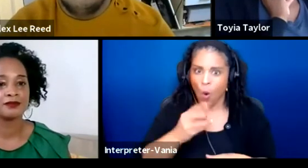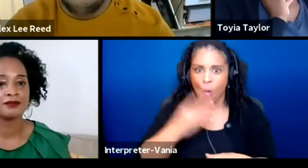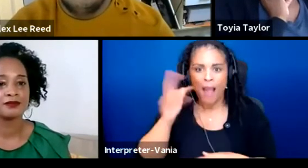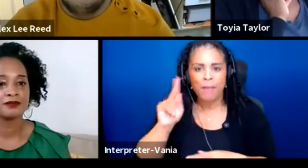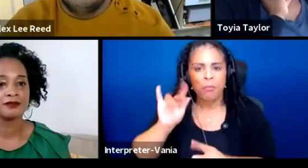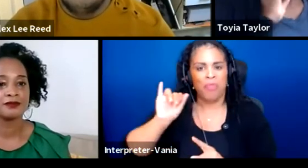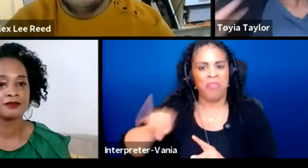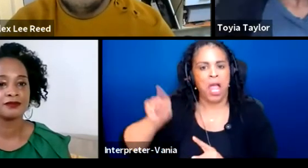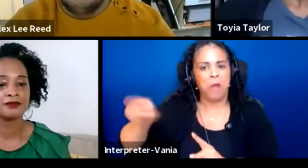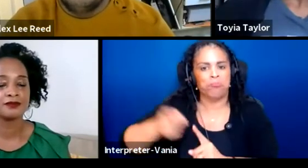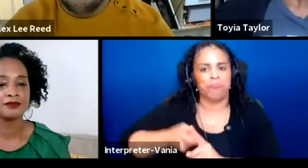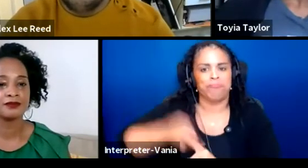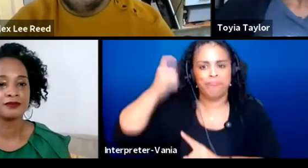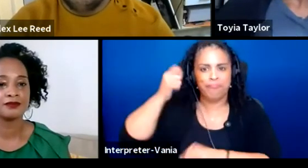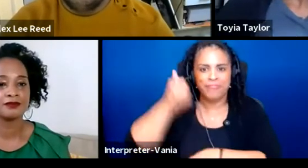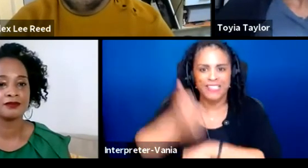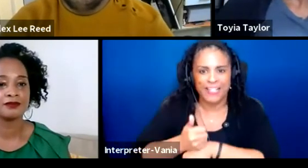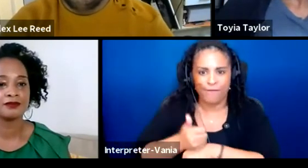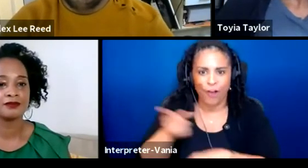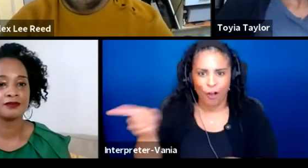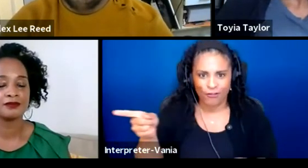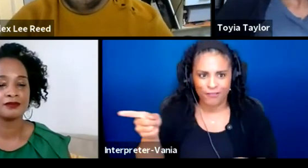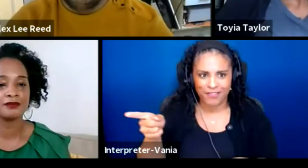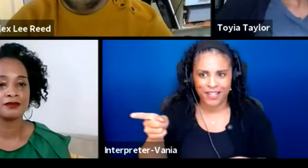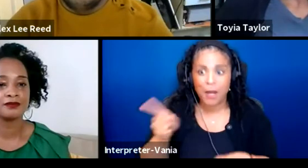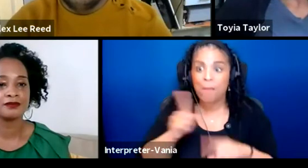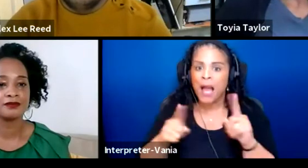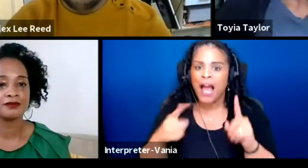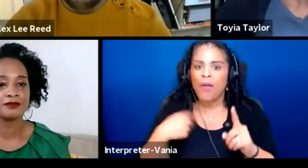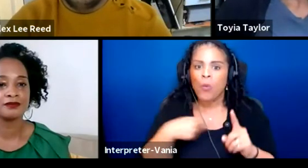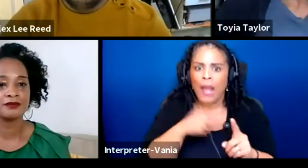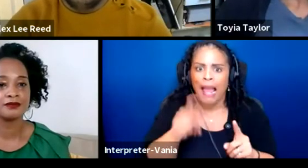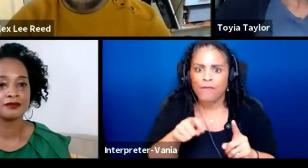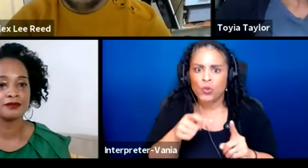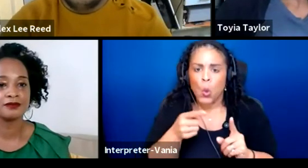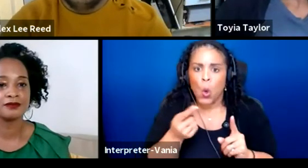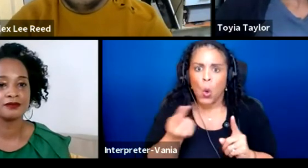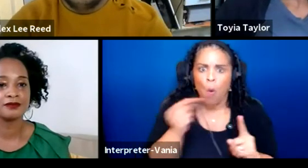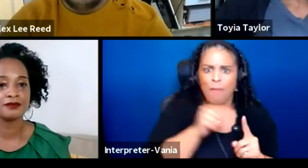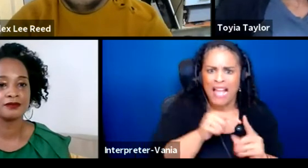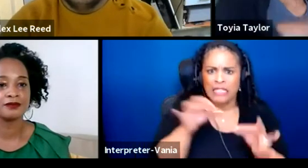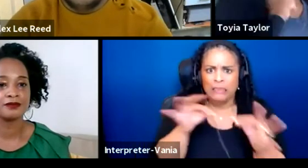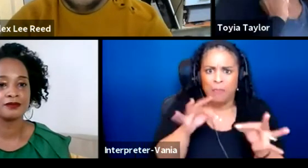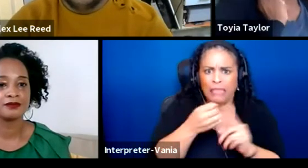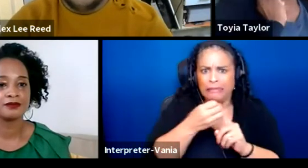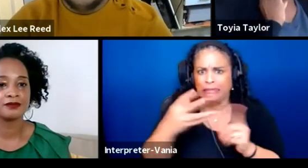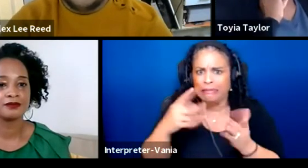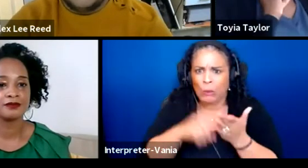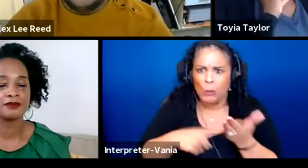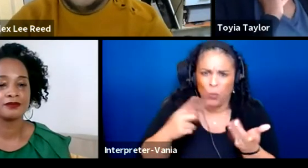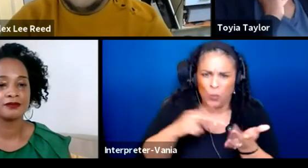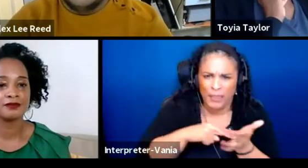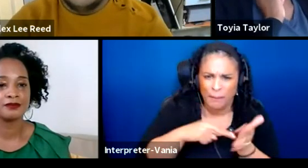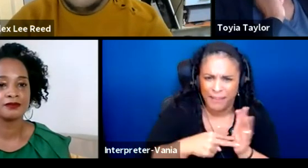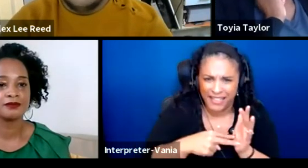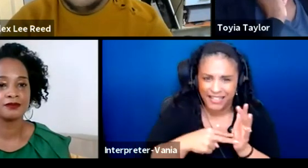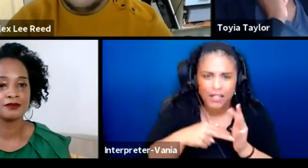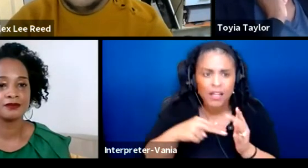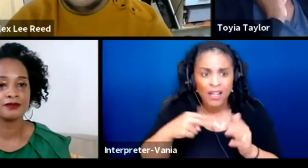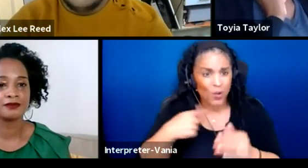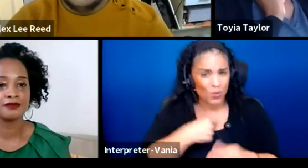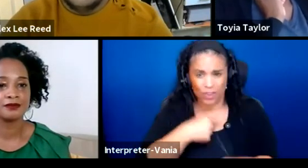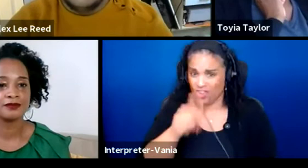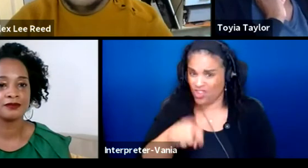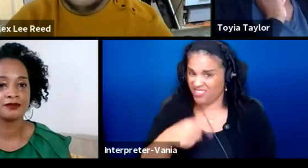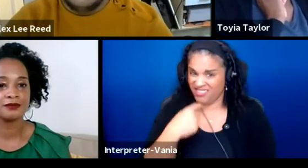so because we have to go back and explain what we mean, you know, that so if we just should say